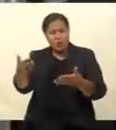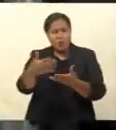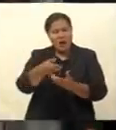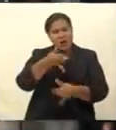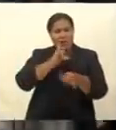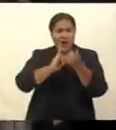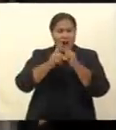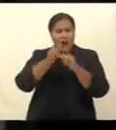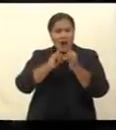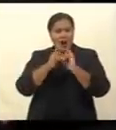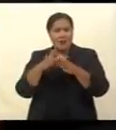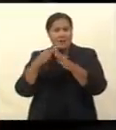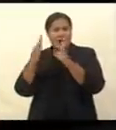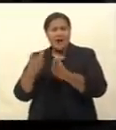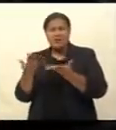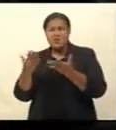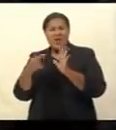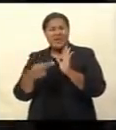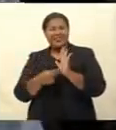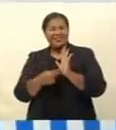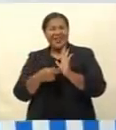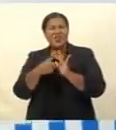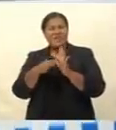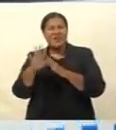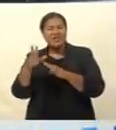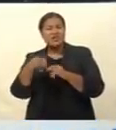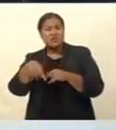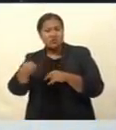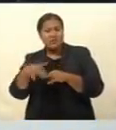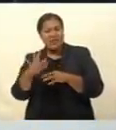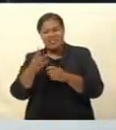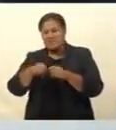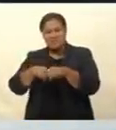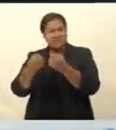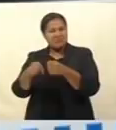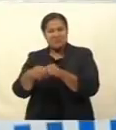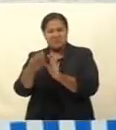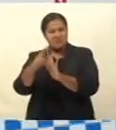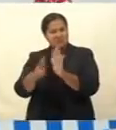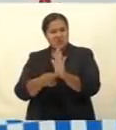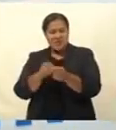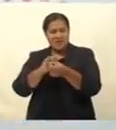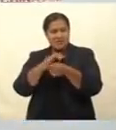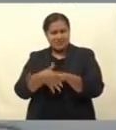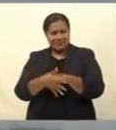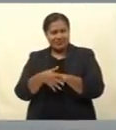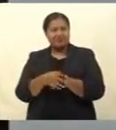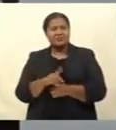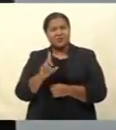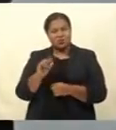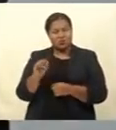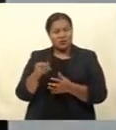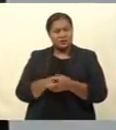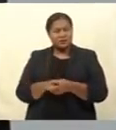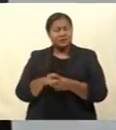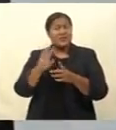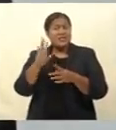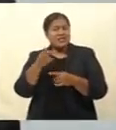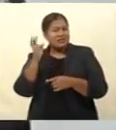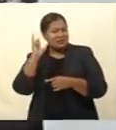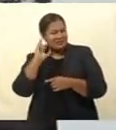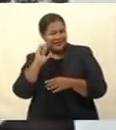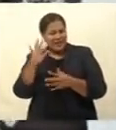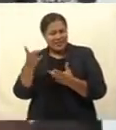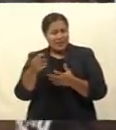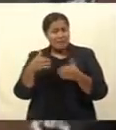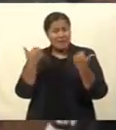session at a house along Nailuva Road in Suva and breached social gatherings protocol by doing so. The court also heard that majority